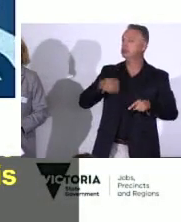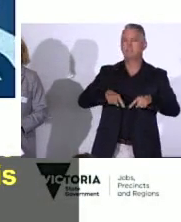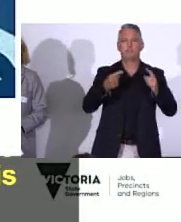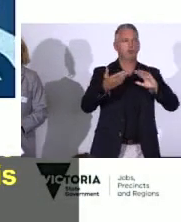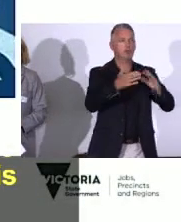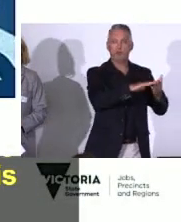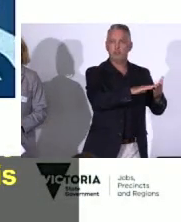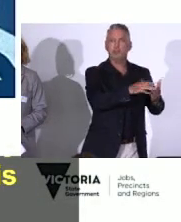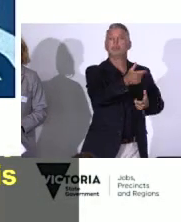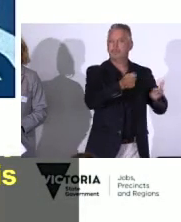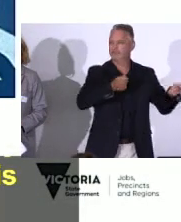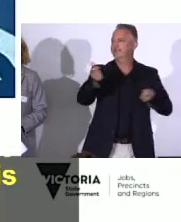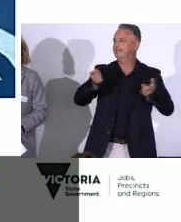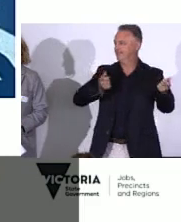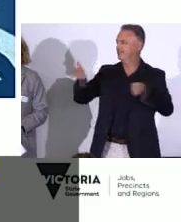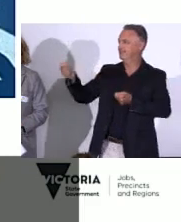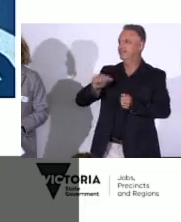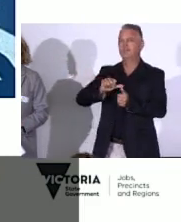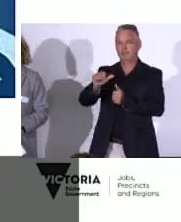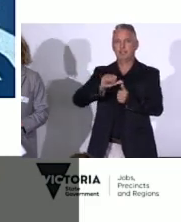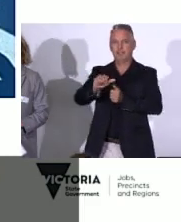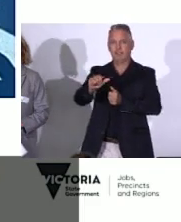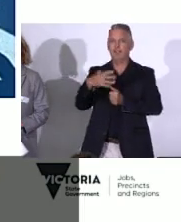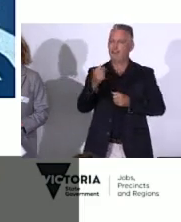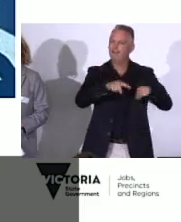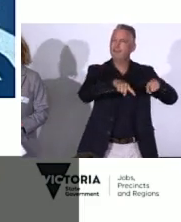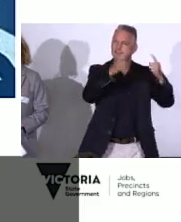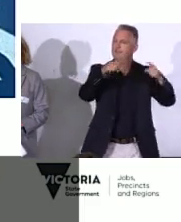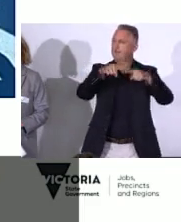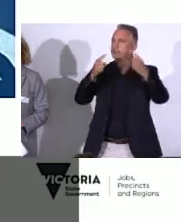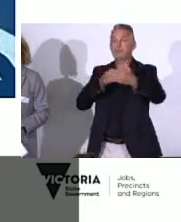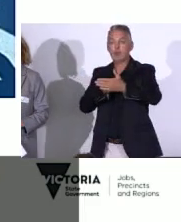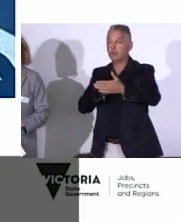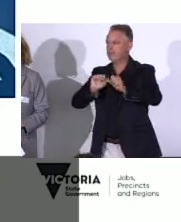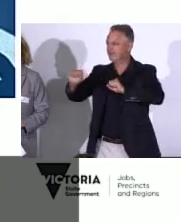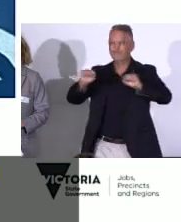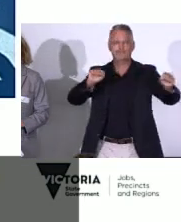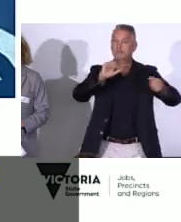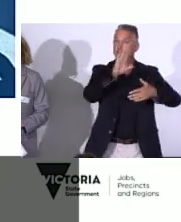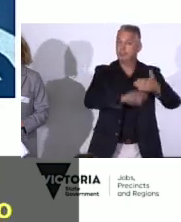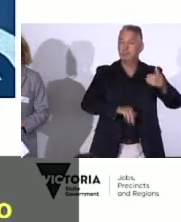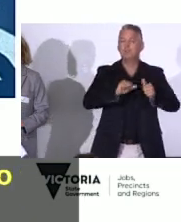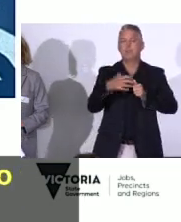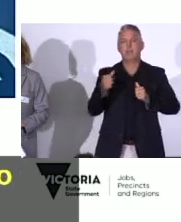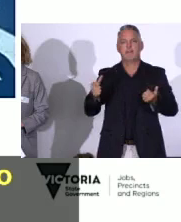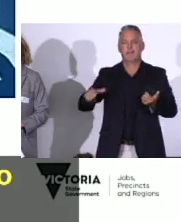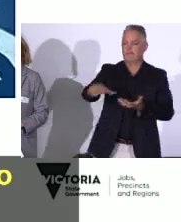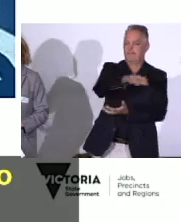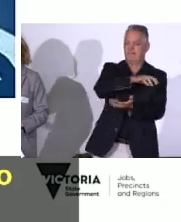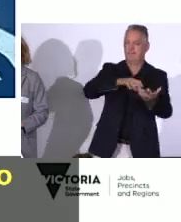well, that we know have different barriers to participation and are ultimately underrepresented in our participation statistics.